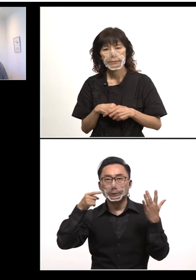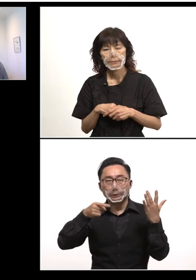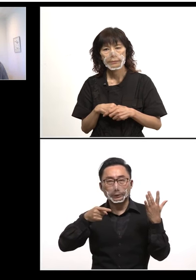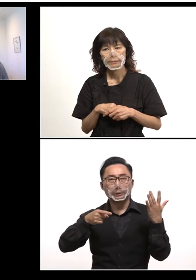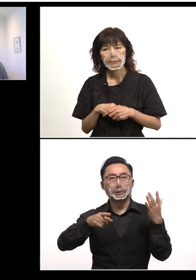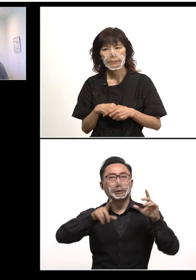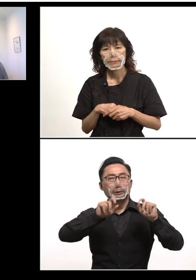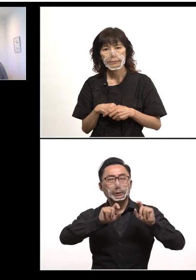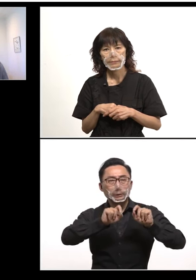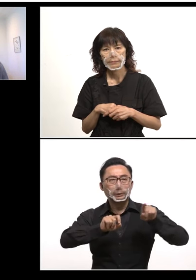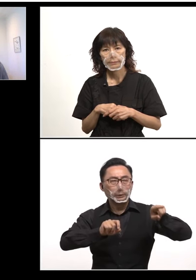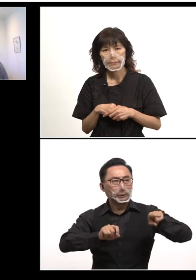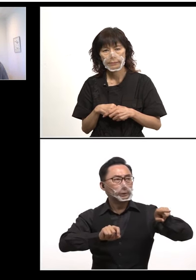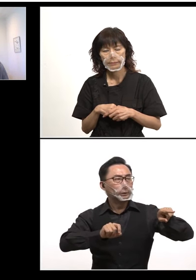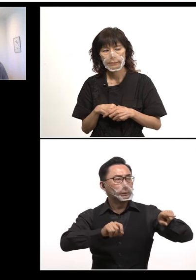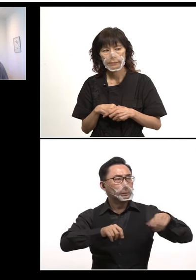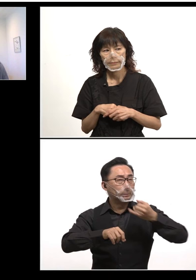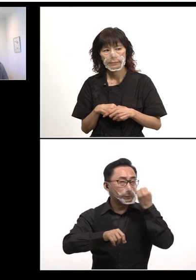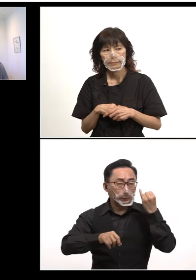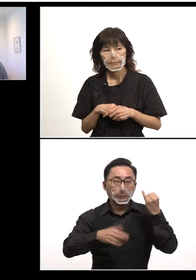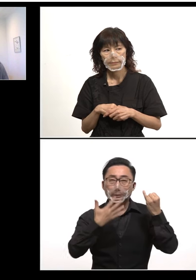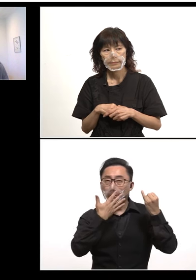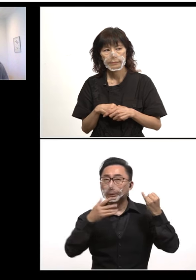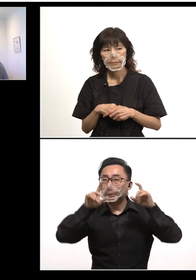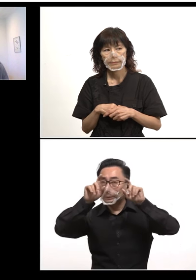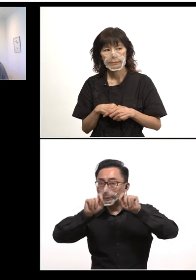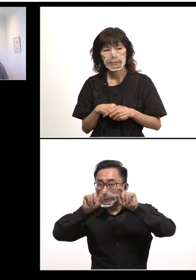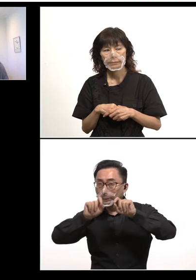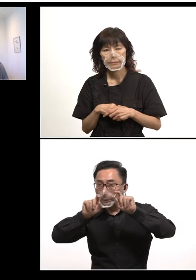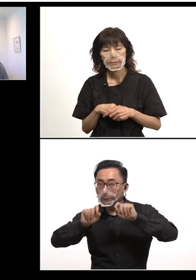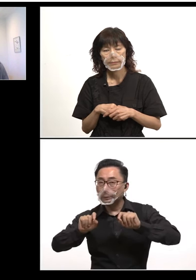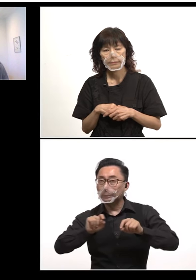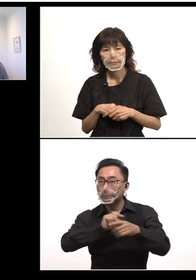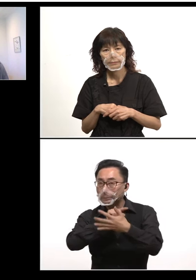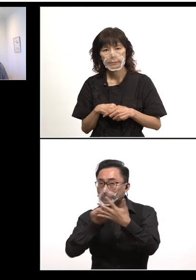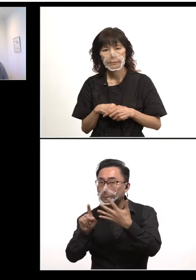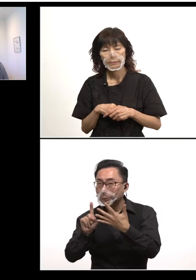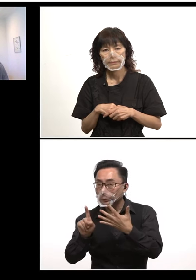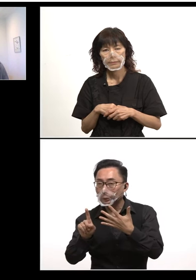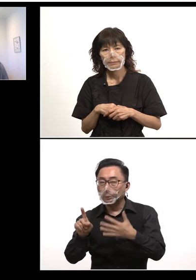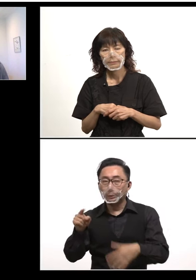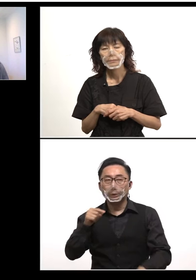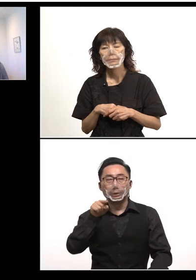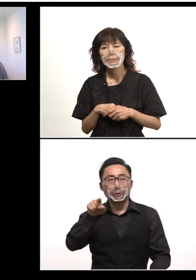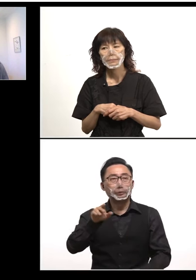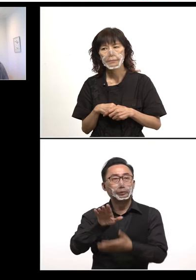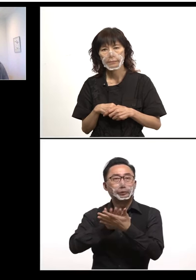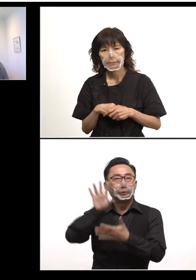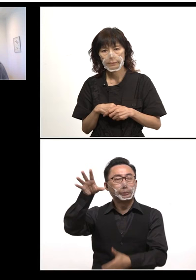person. You don't see everything the same as everyone else. And so we all know